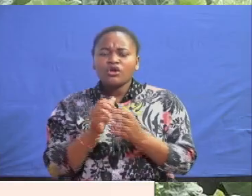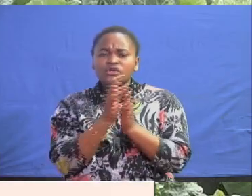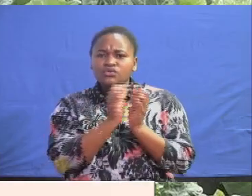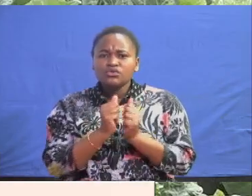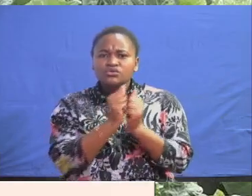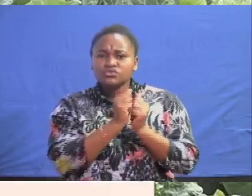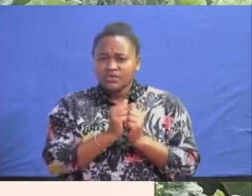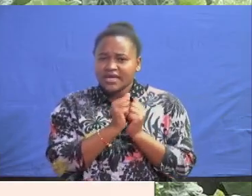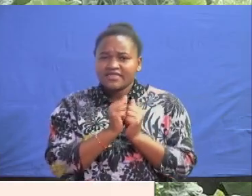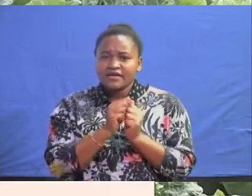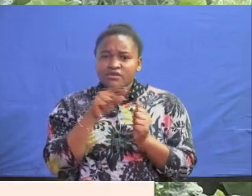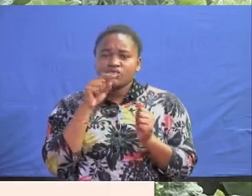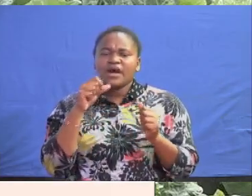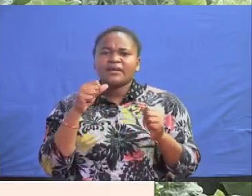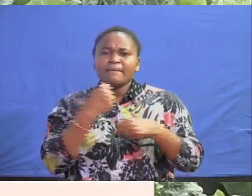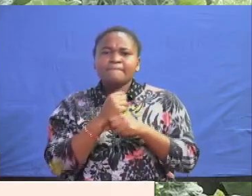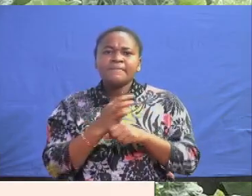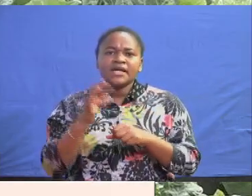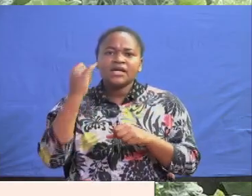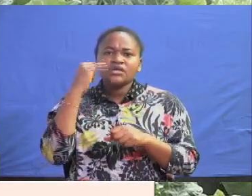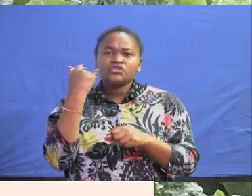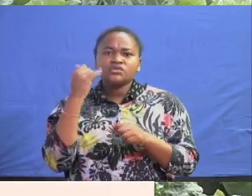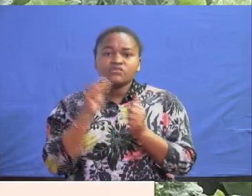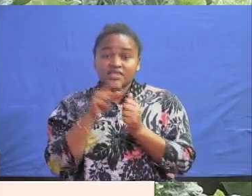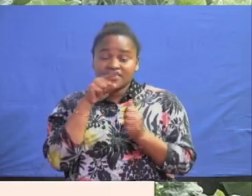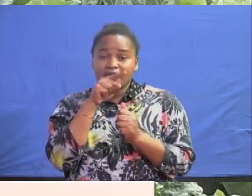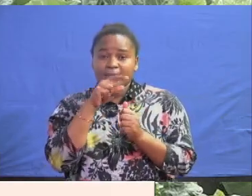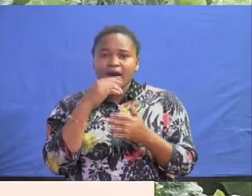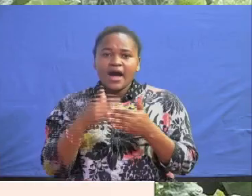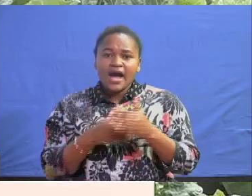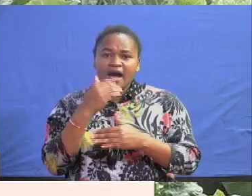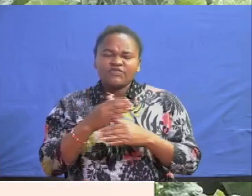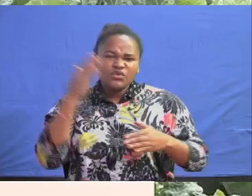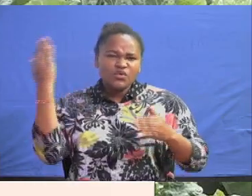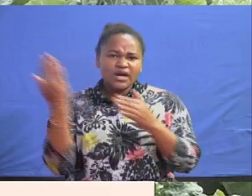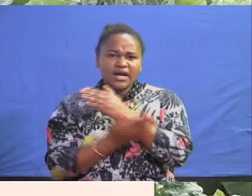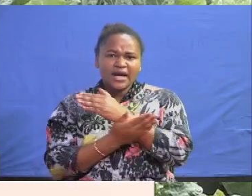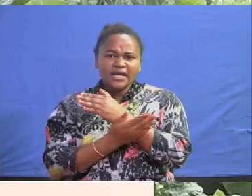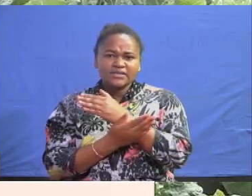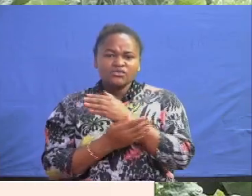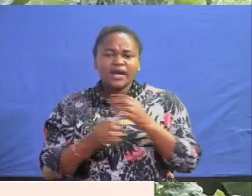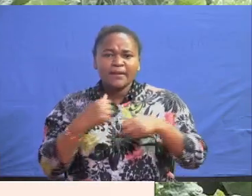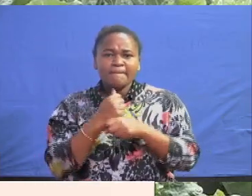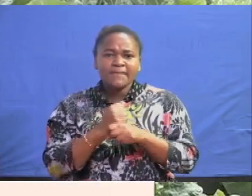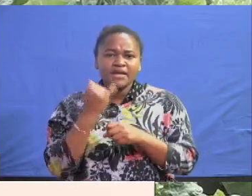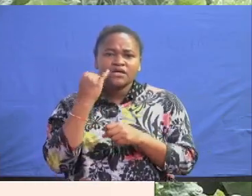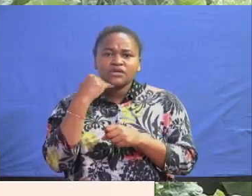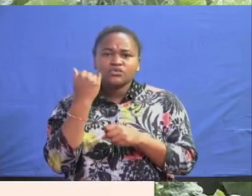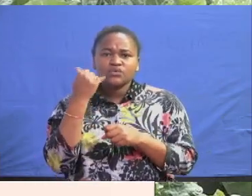now. These ones here, you can blend juice with them. After you have cut their stalk, you can still blend juice with